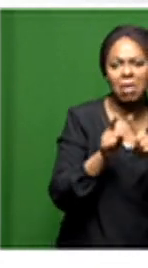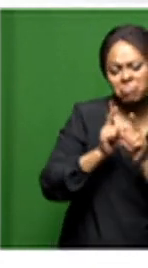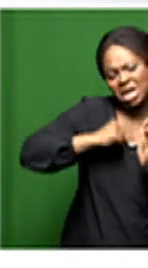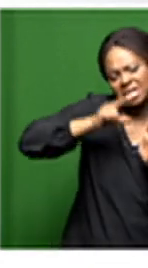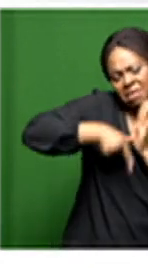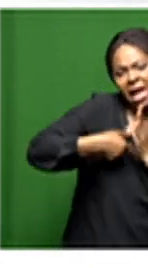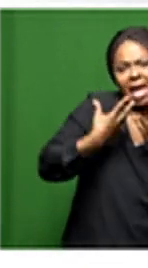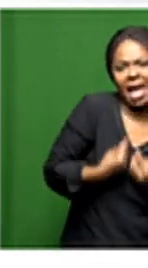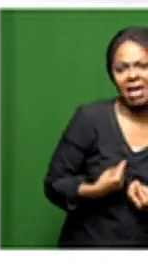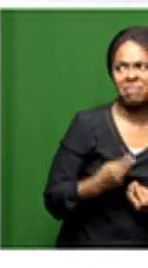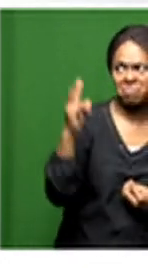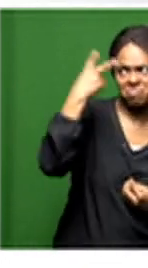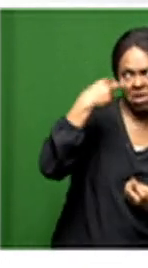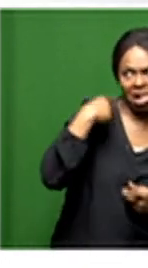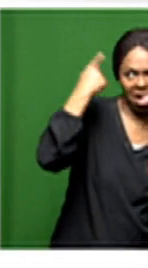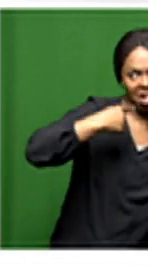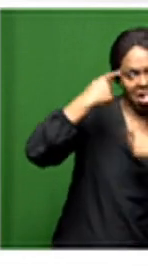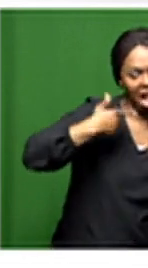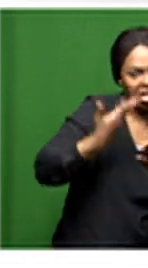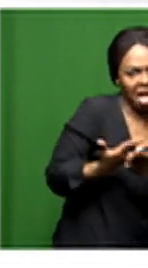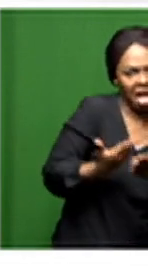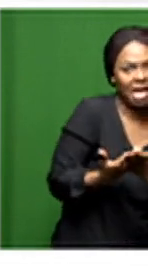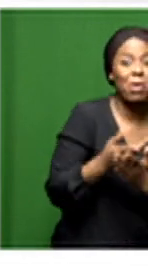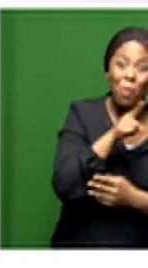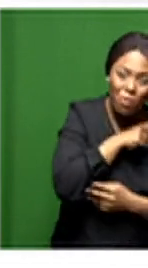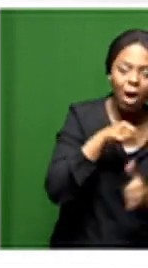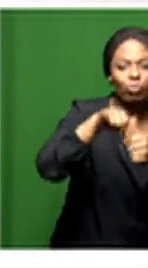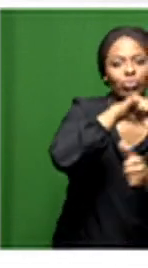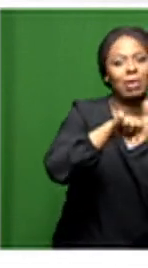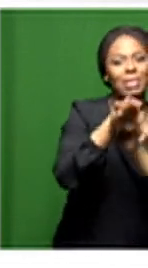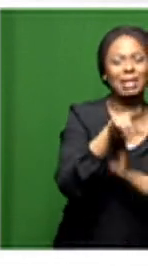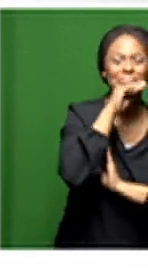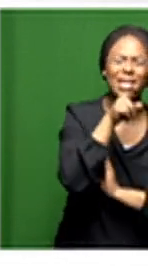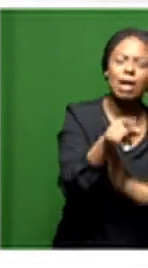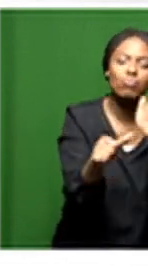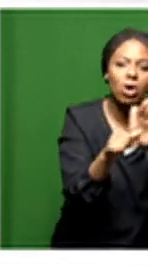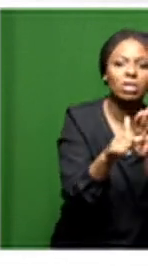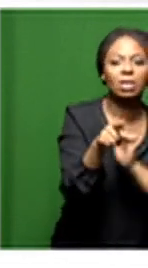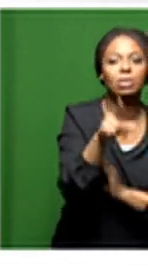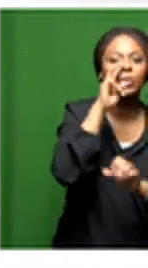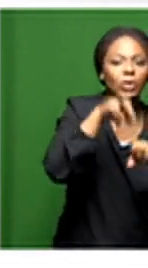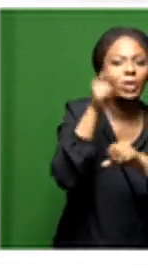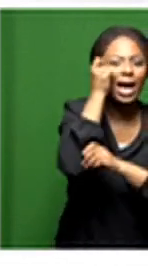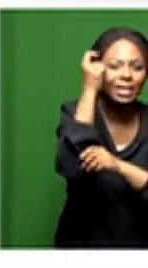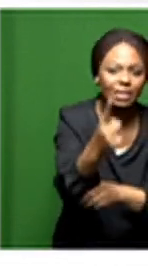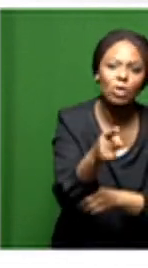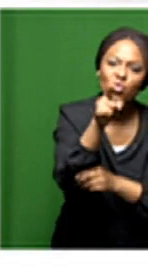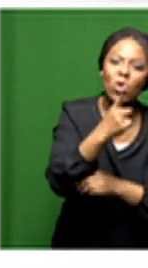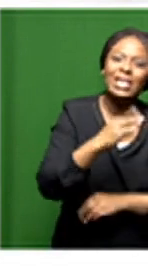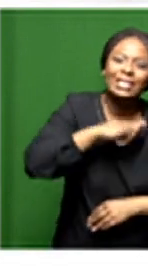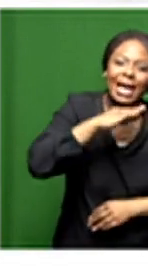seen as a normal human being, which is not true. So it is very, very important that people understand that you are